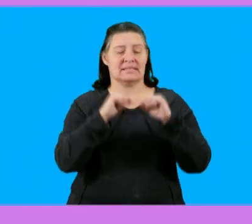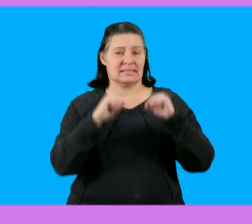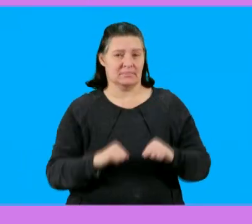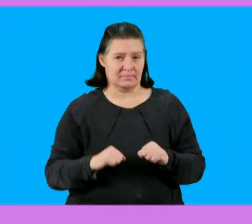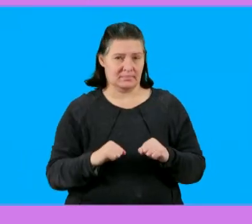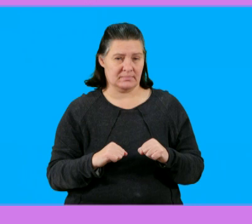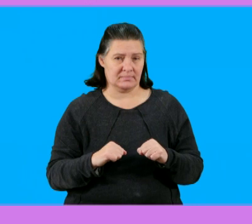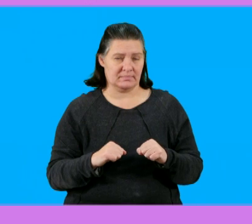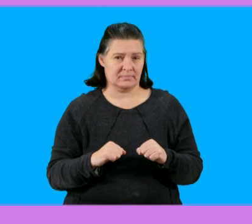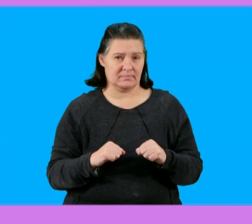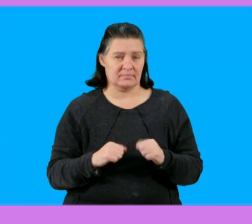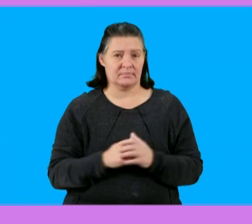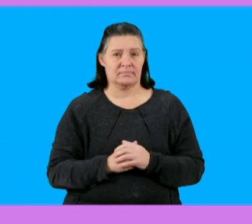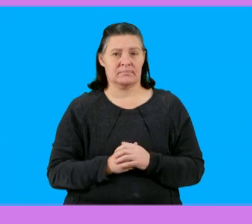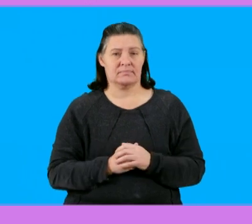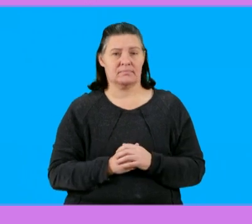a system,